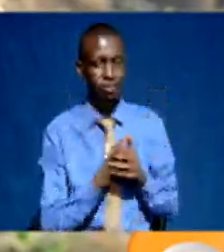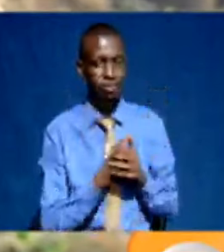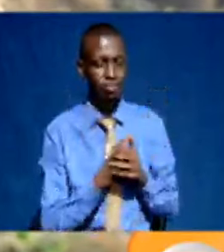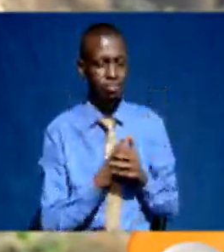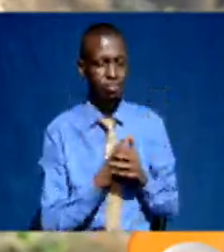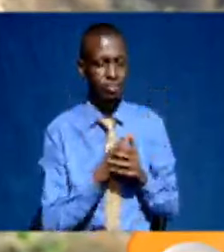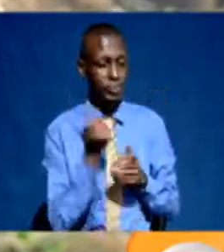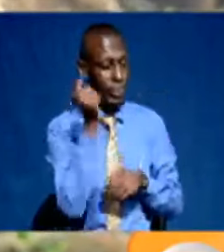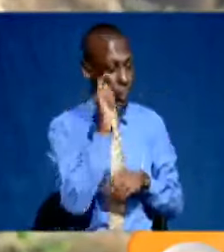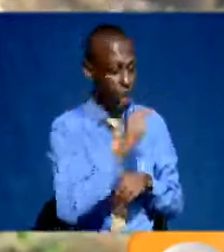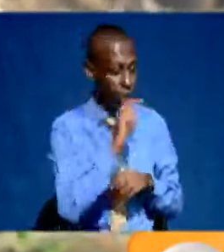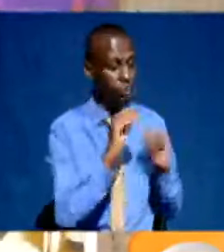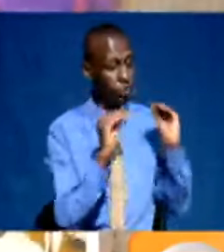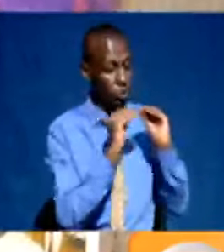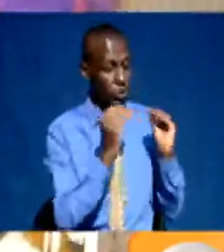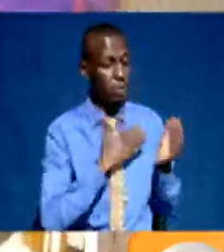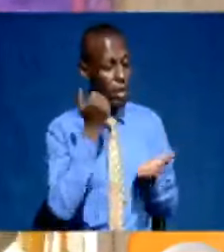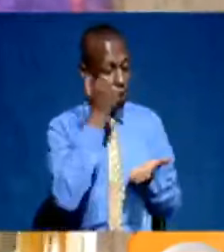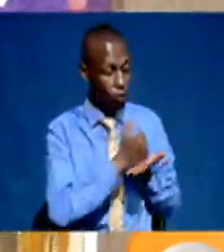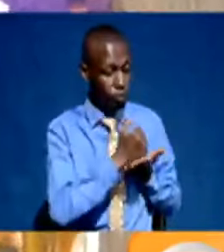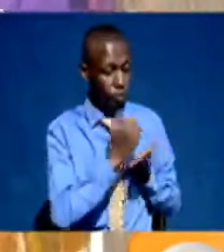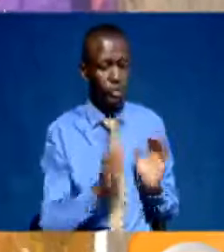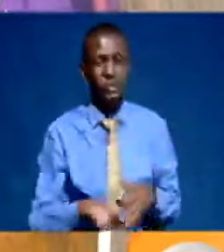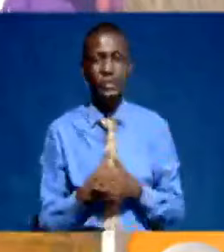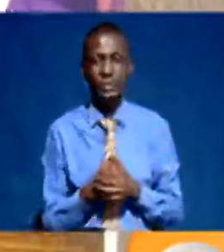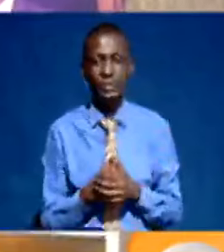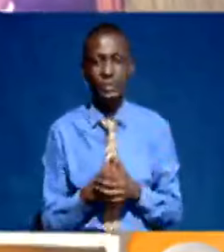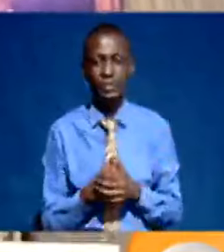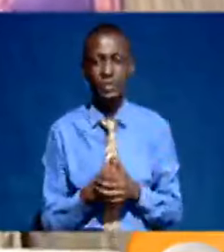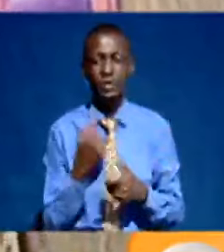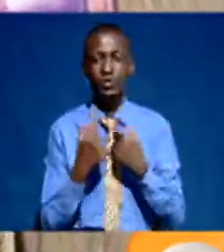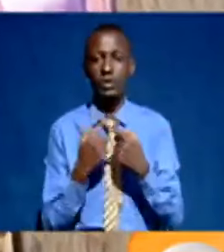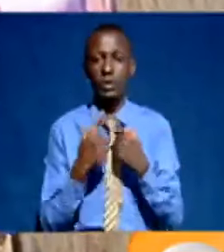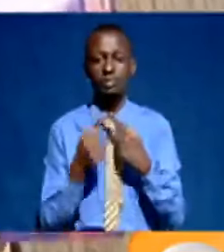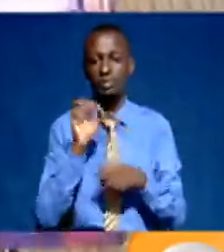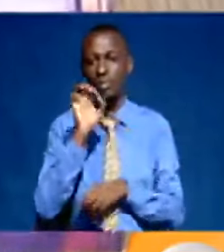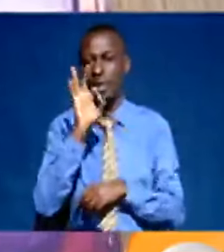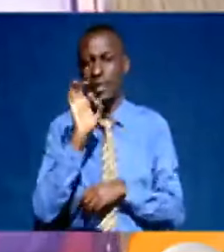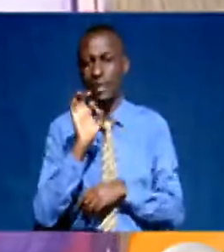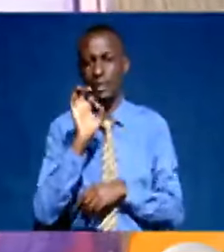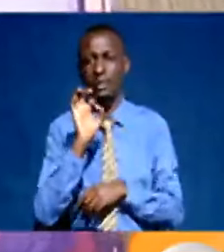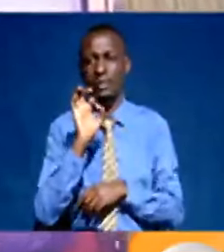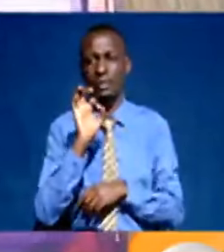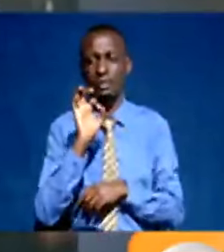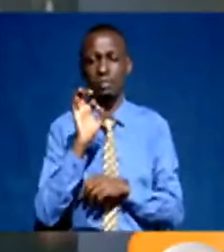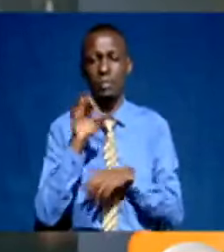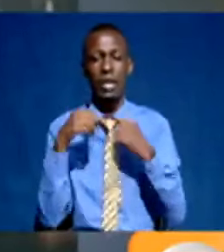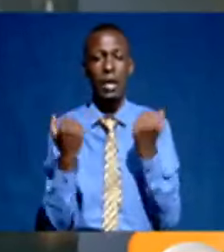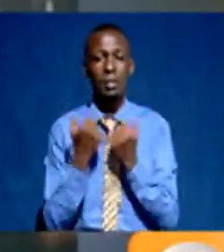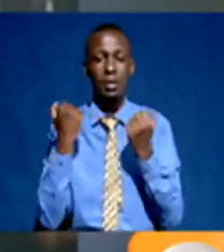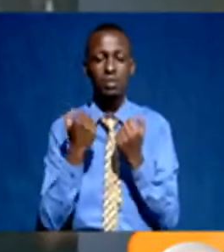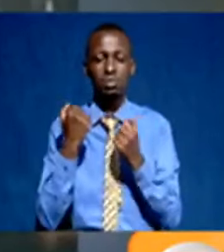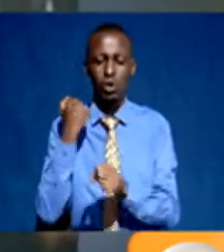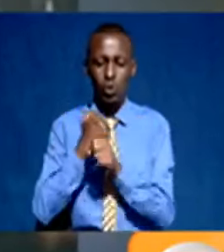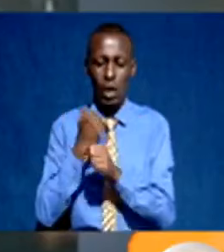kuja kutafuta mimi kwa ofisi yangu. At 30 years of age, Odungiranda became Jaramogi's personal bodyguard.